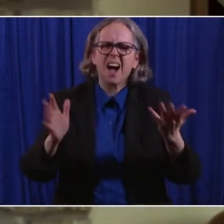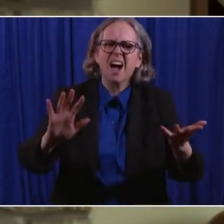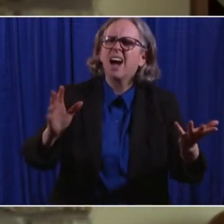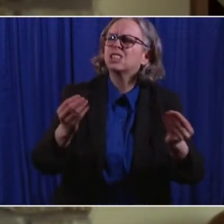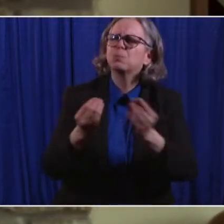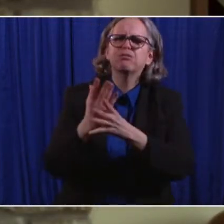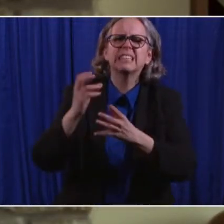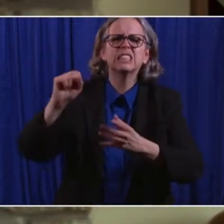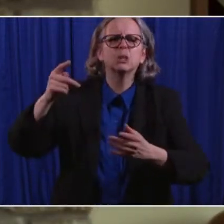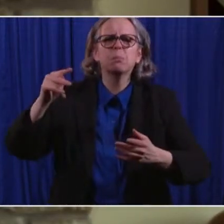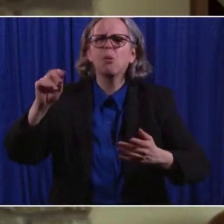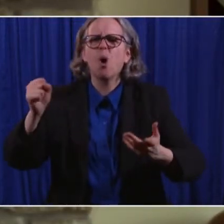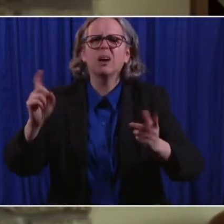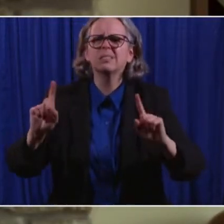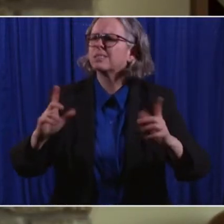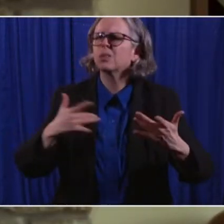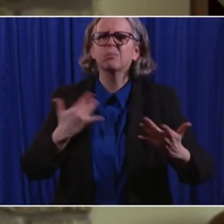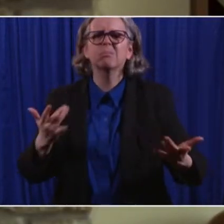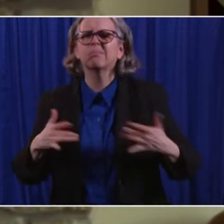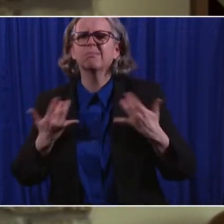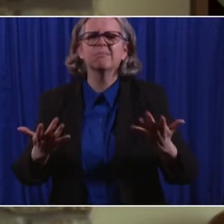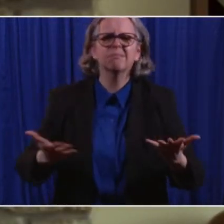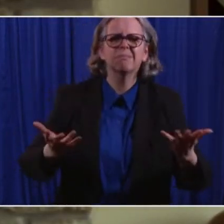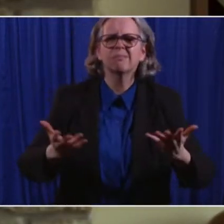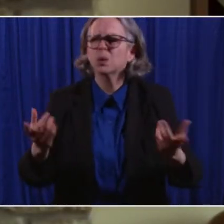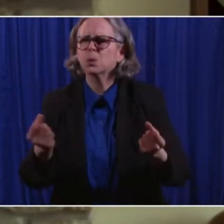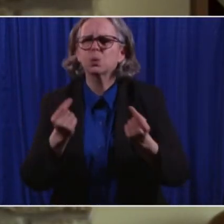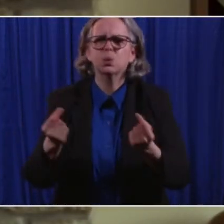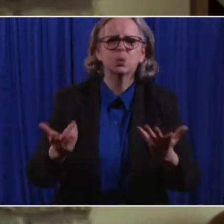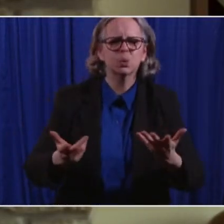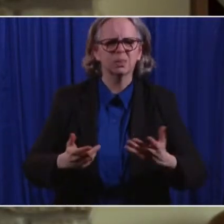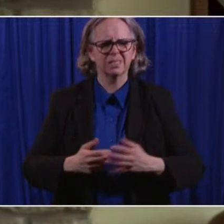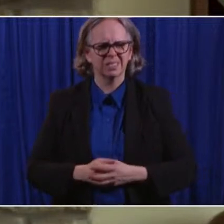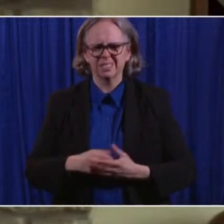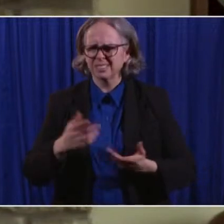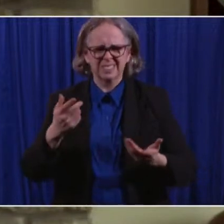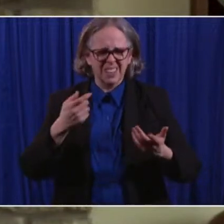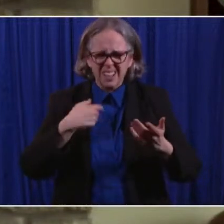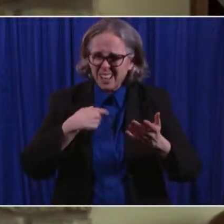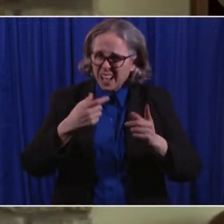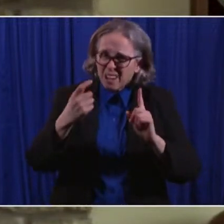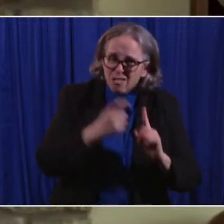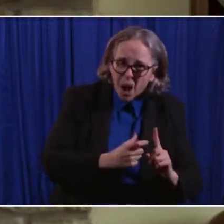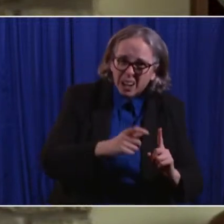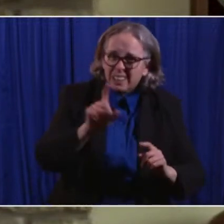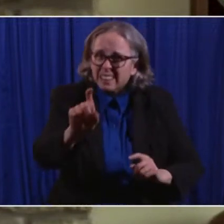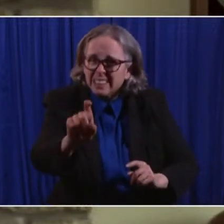Spring high school sports in regard to who has to be quarantined. The